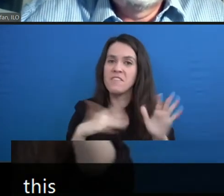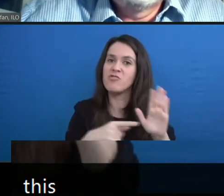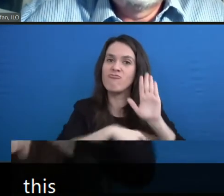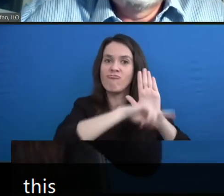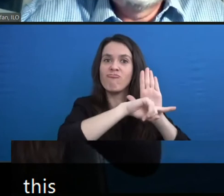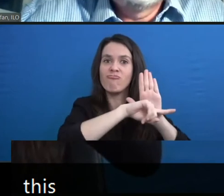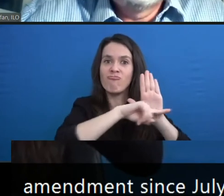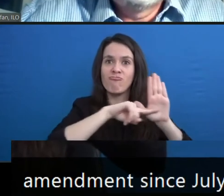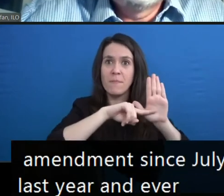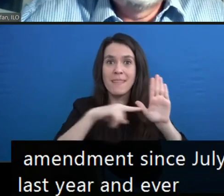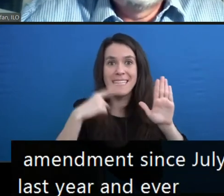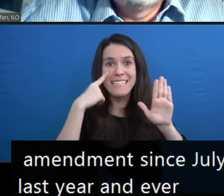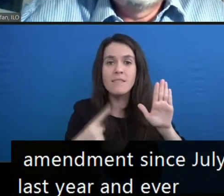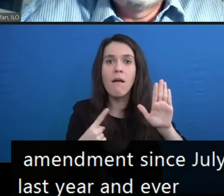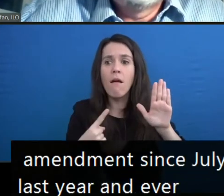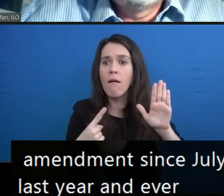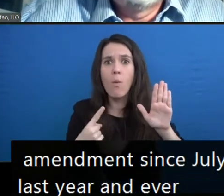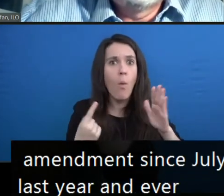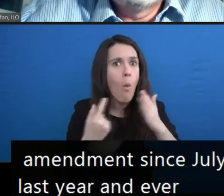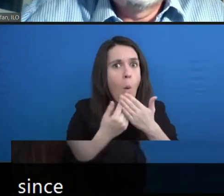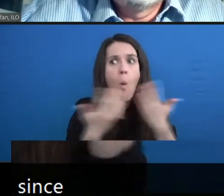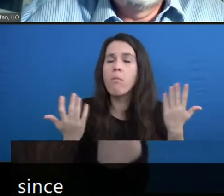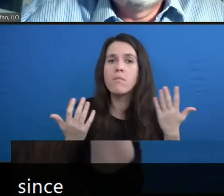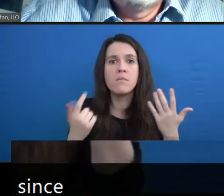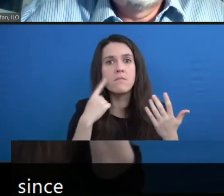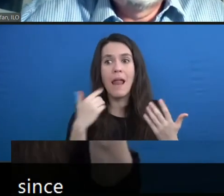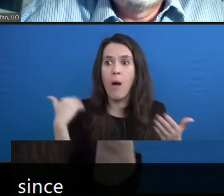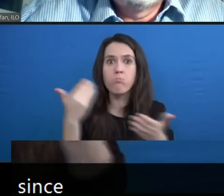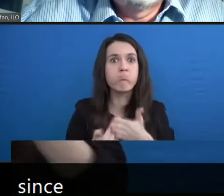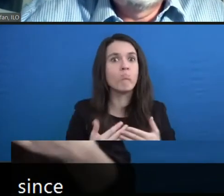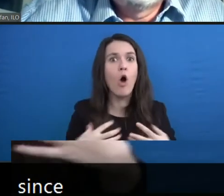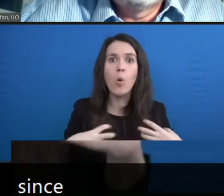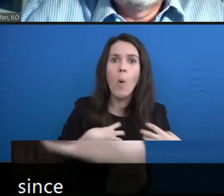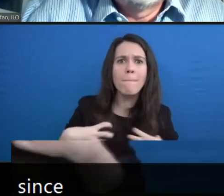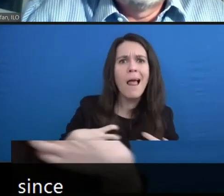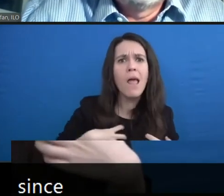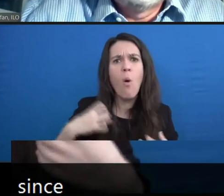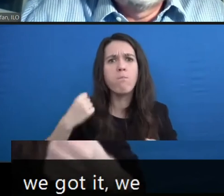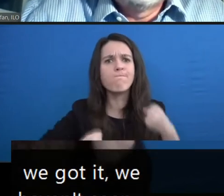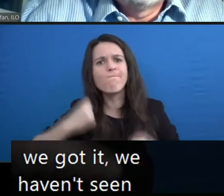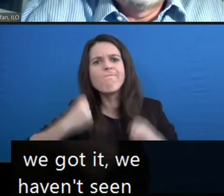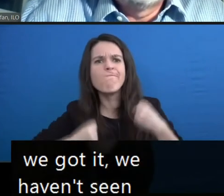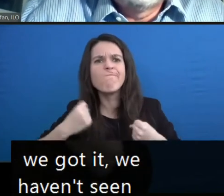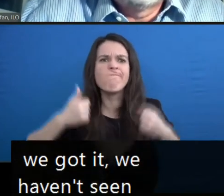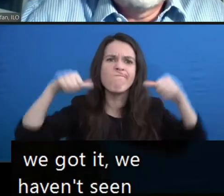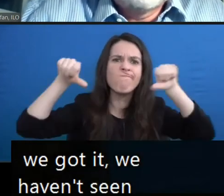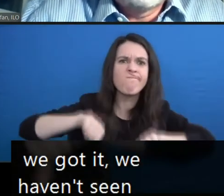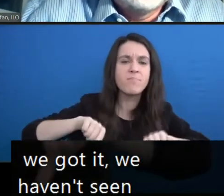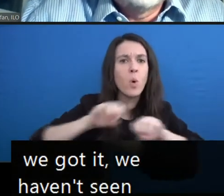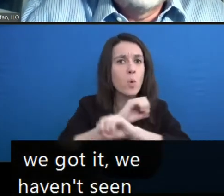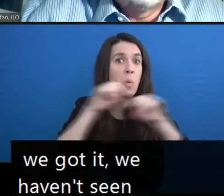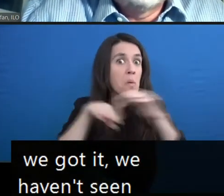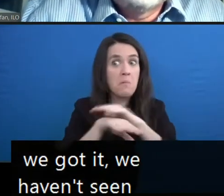we have not received one single complaint for something that was deployed after that date that was not accessible, simply because